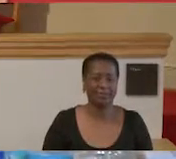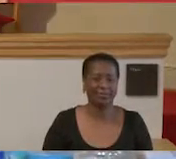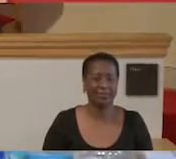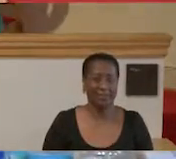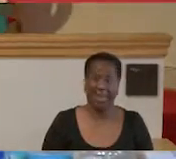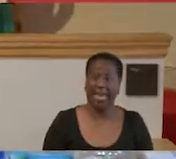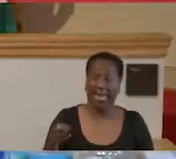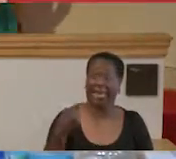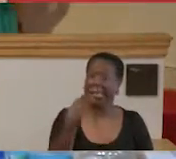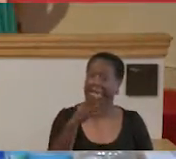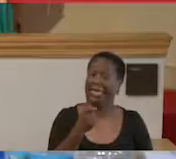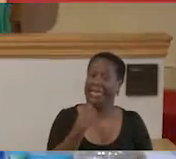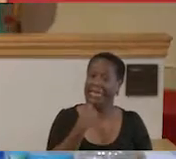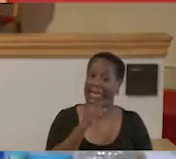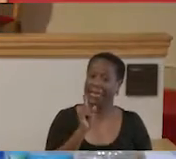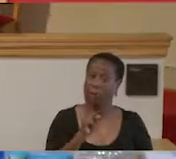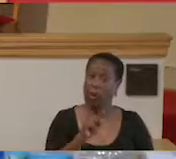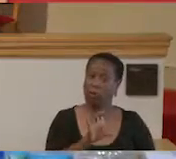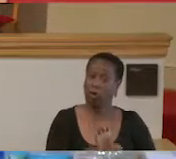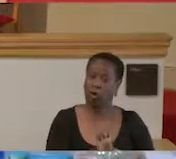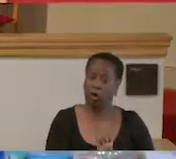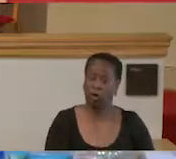And he says he goes to church.